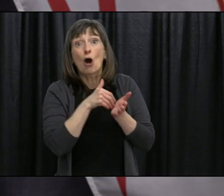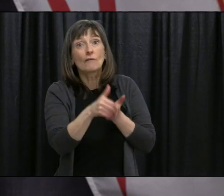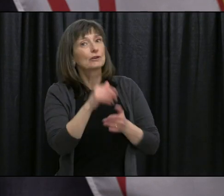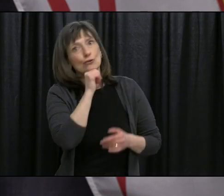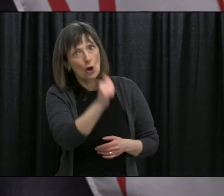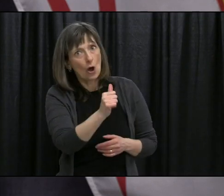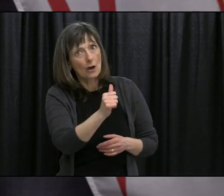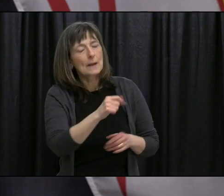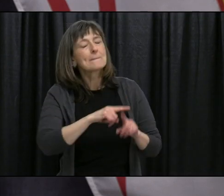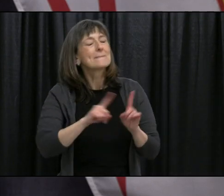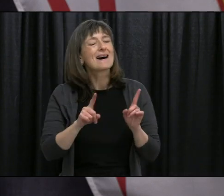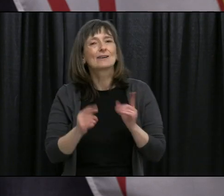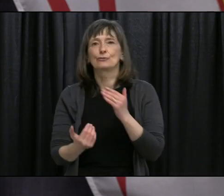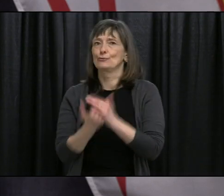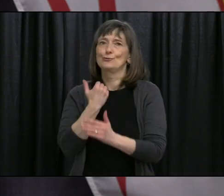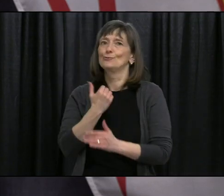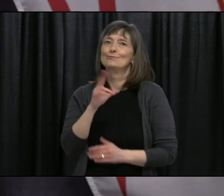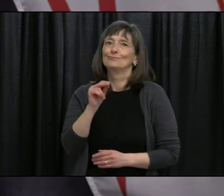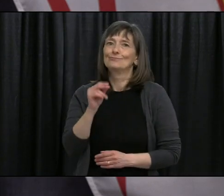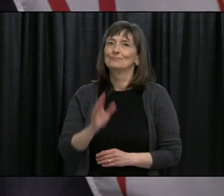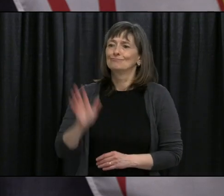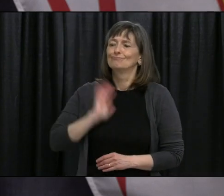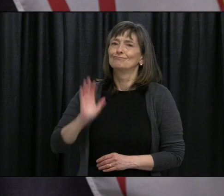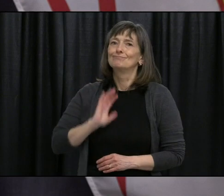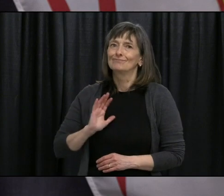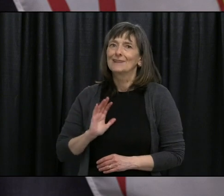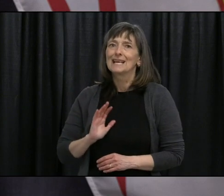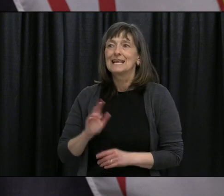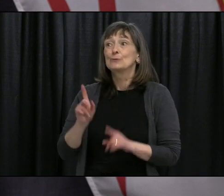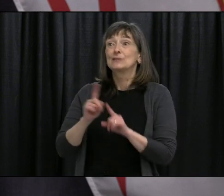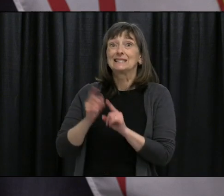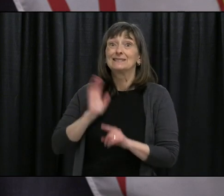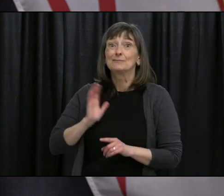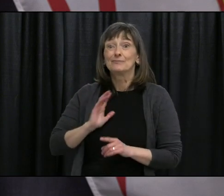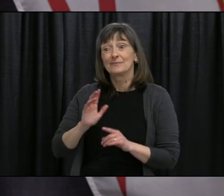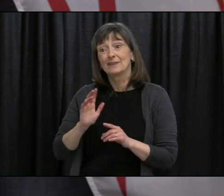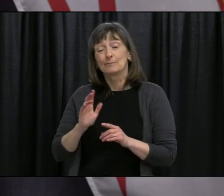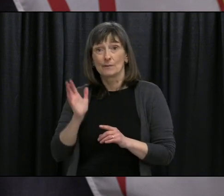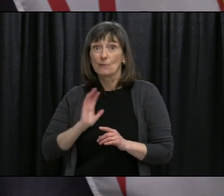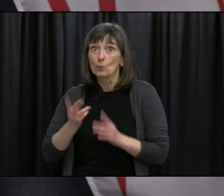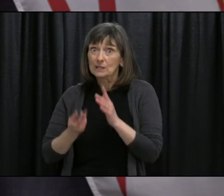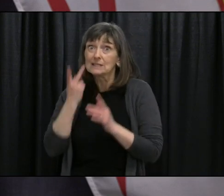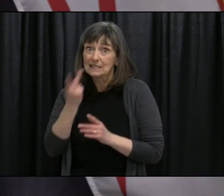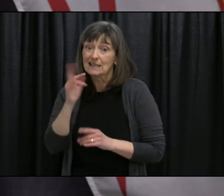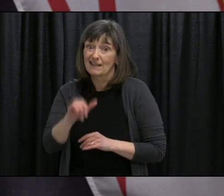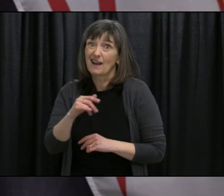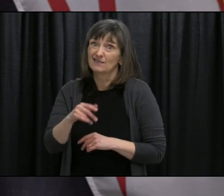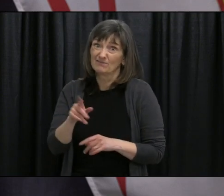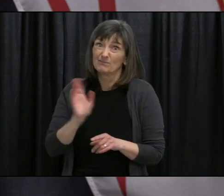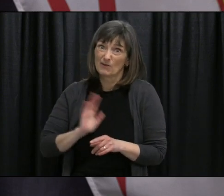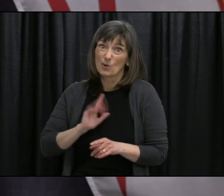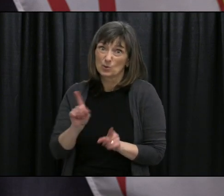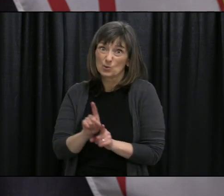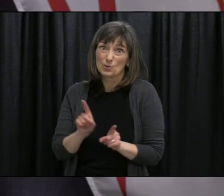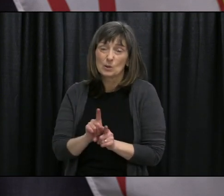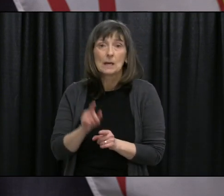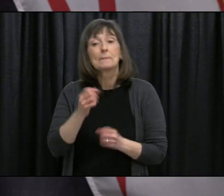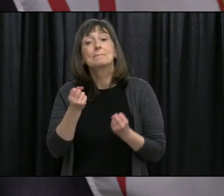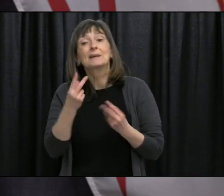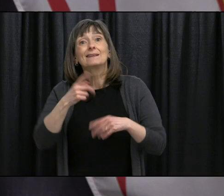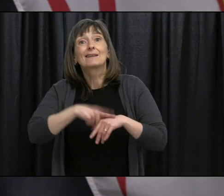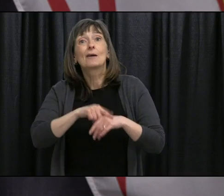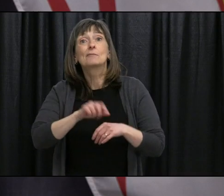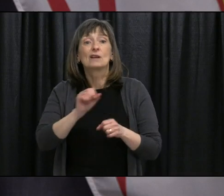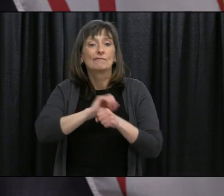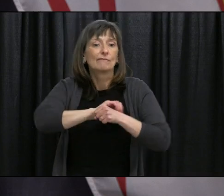different types of inflammatory diseases infectious diseases and viruses. So,